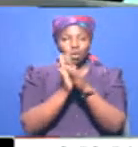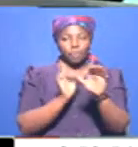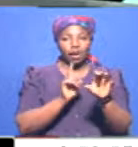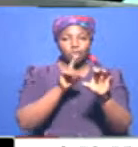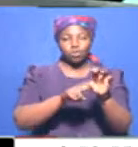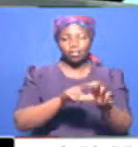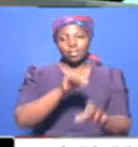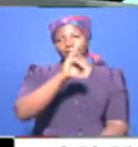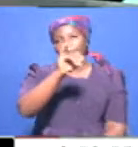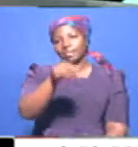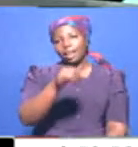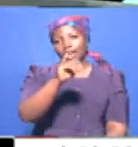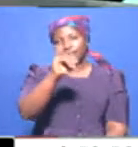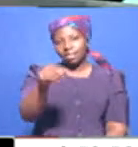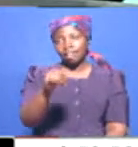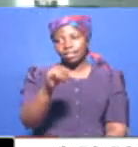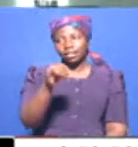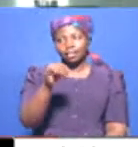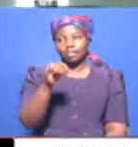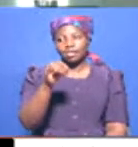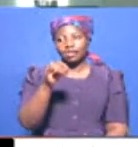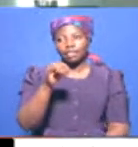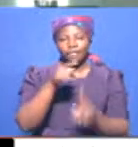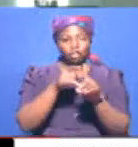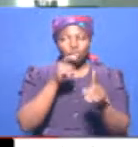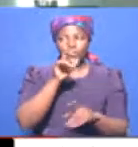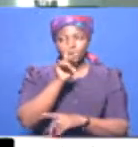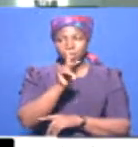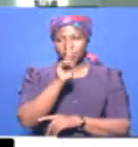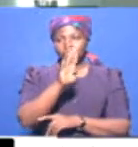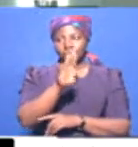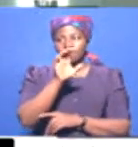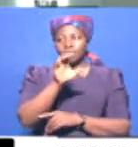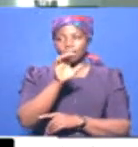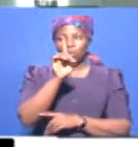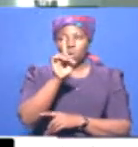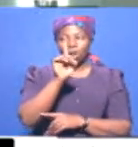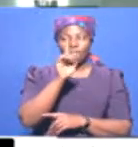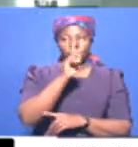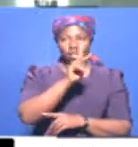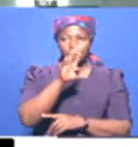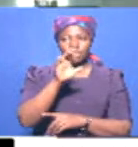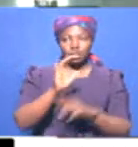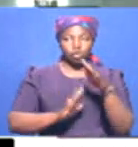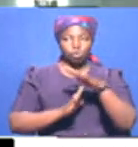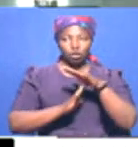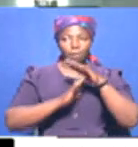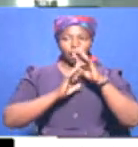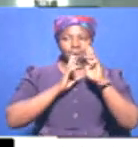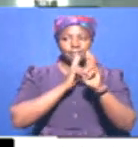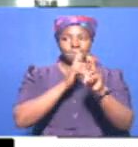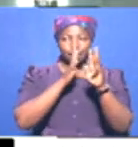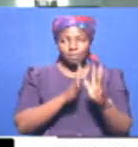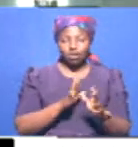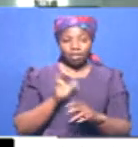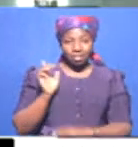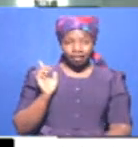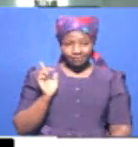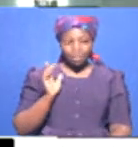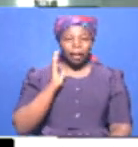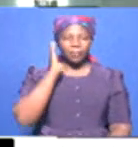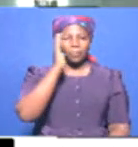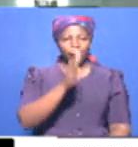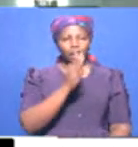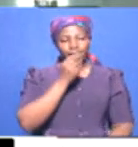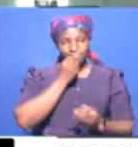John Jacob Curia of KBC, one of KBC's senior reporters, and he is going to take us